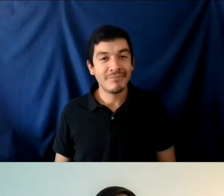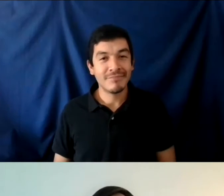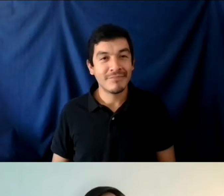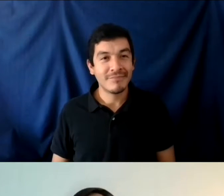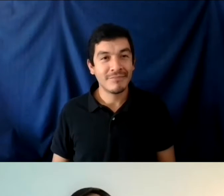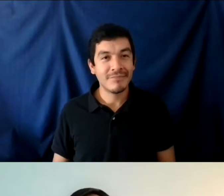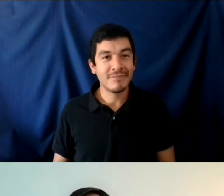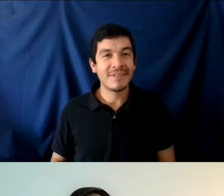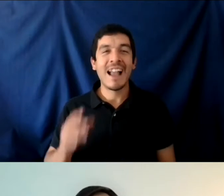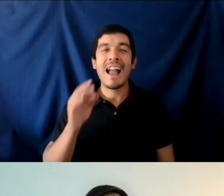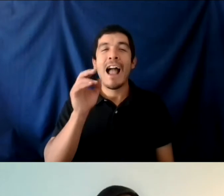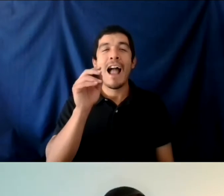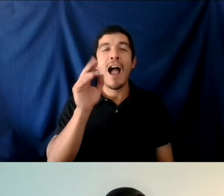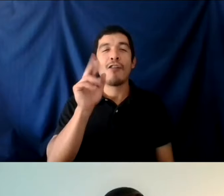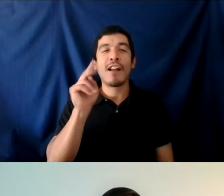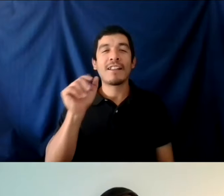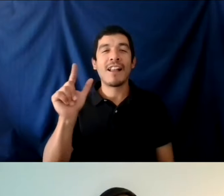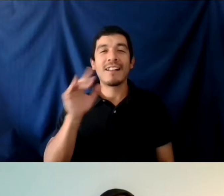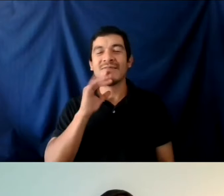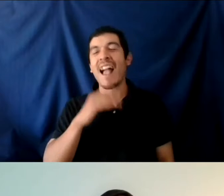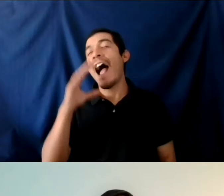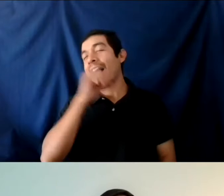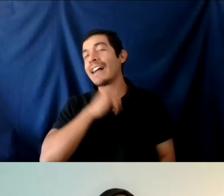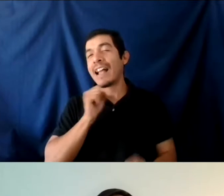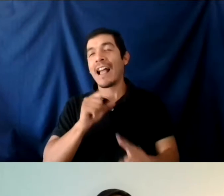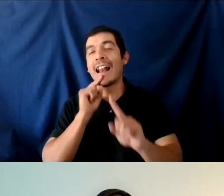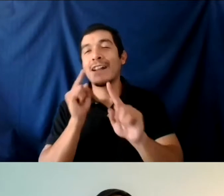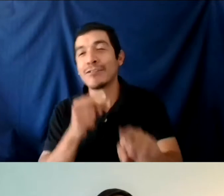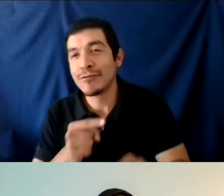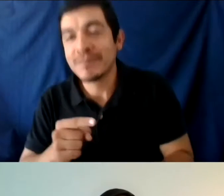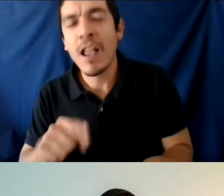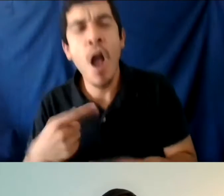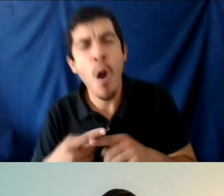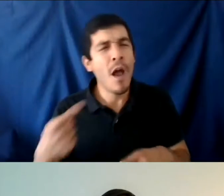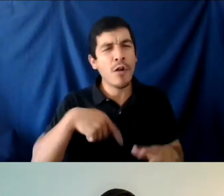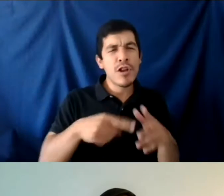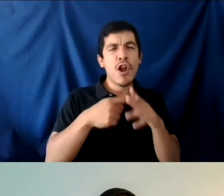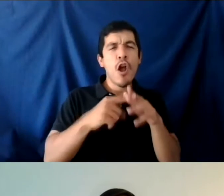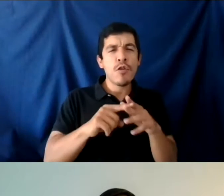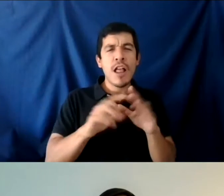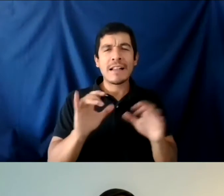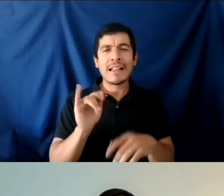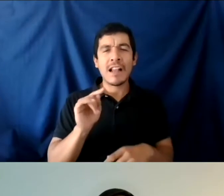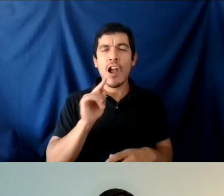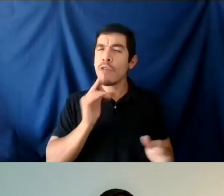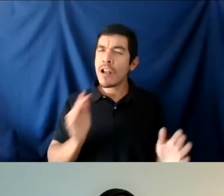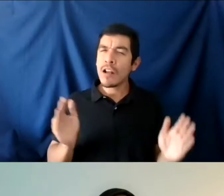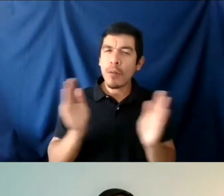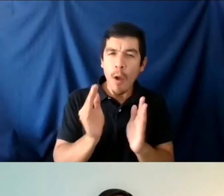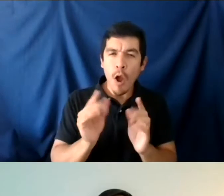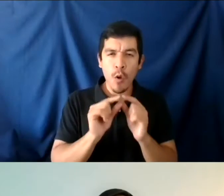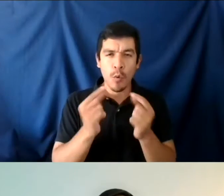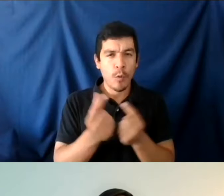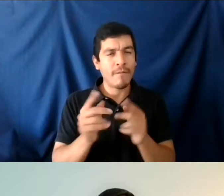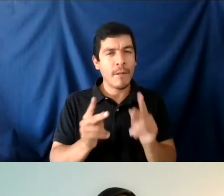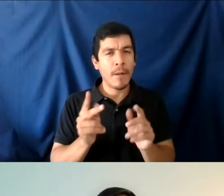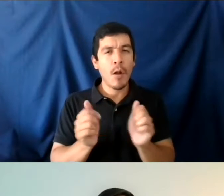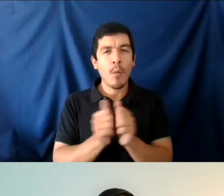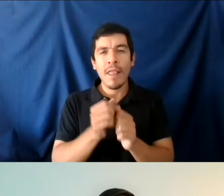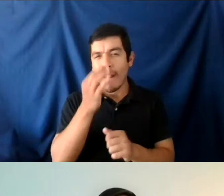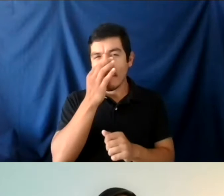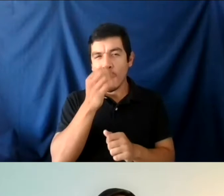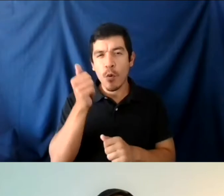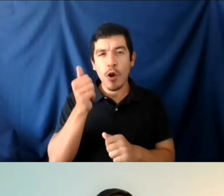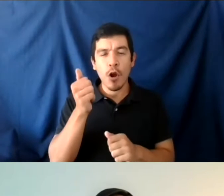So I guess I can take this question. When we originally did it, it was a much smaller group of people with fewer